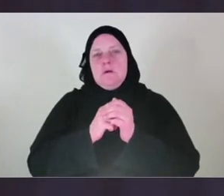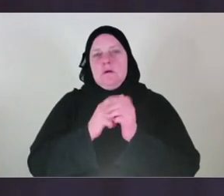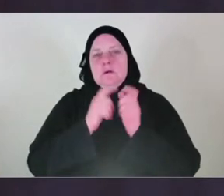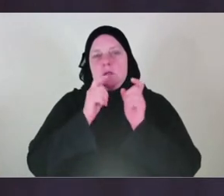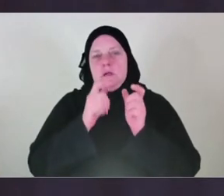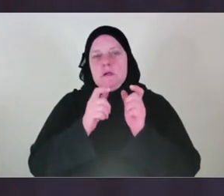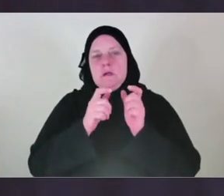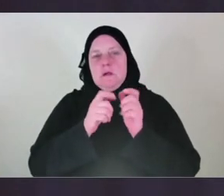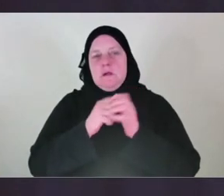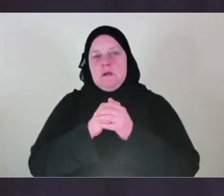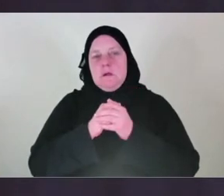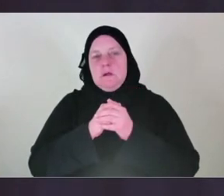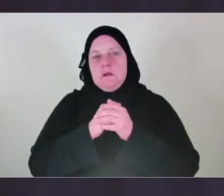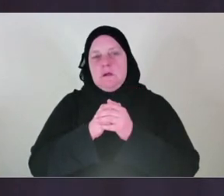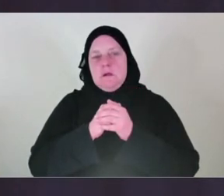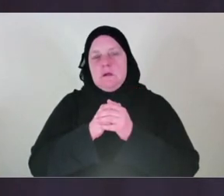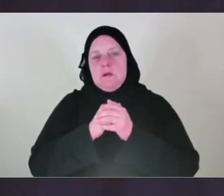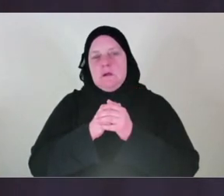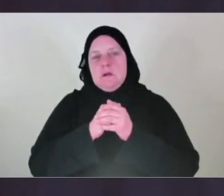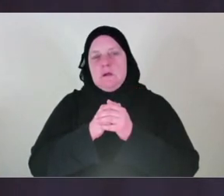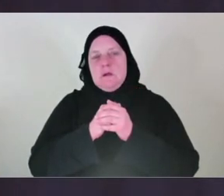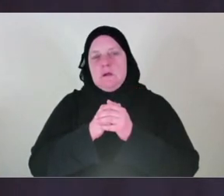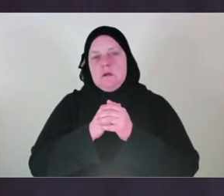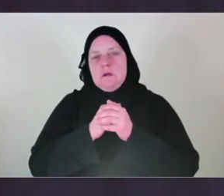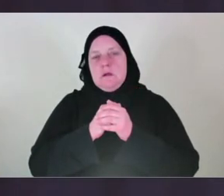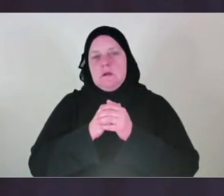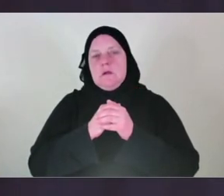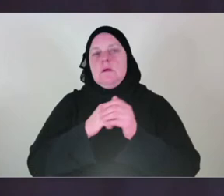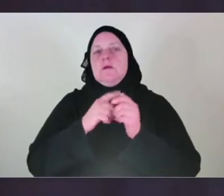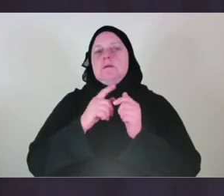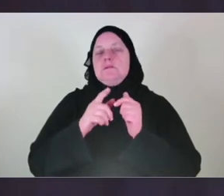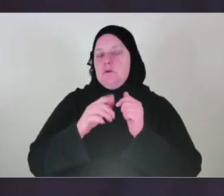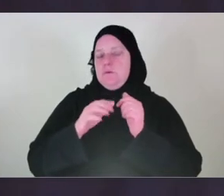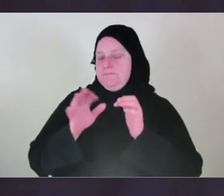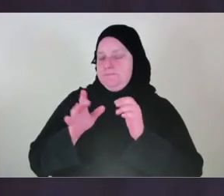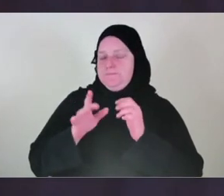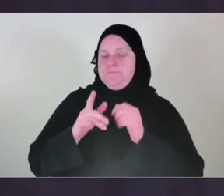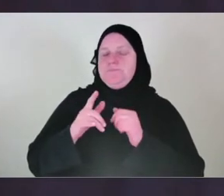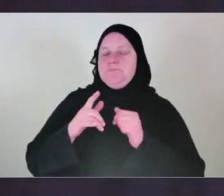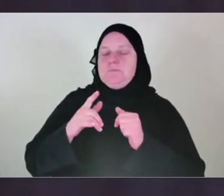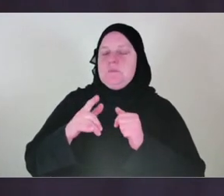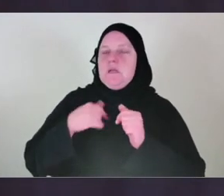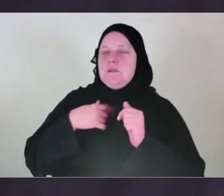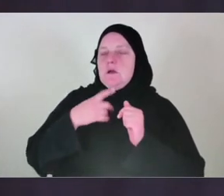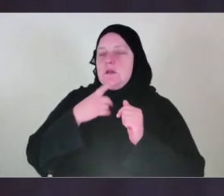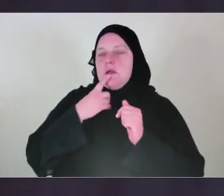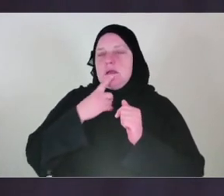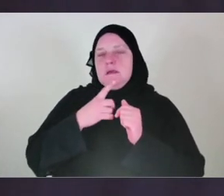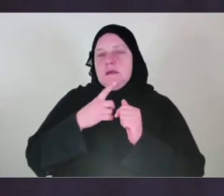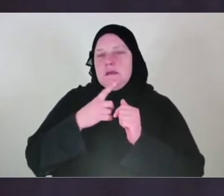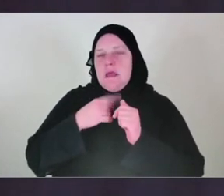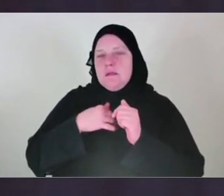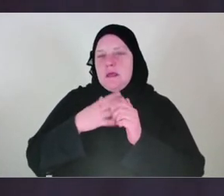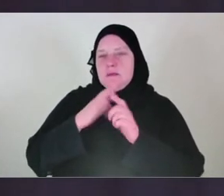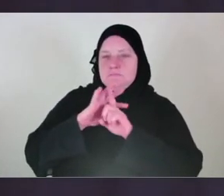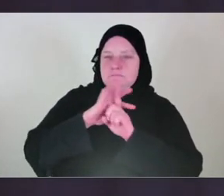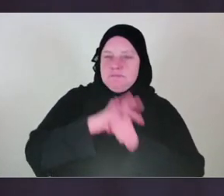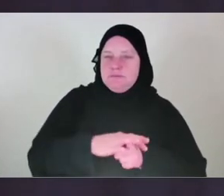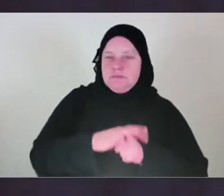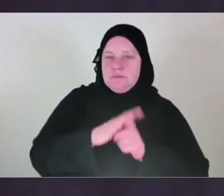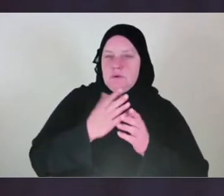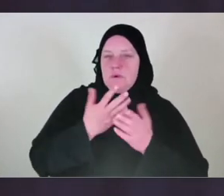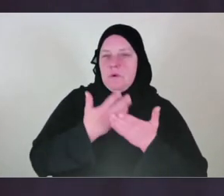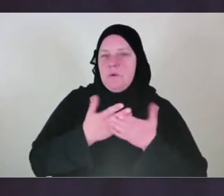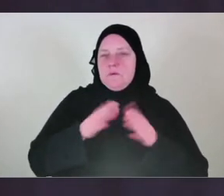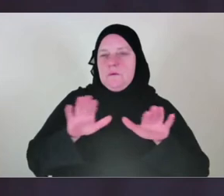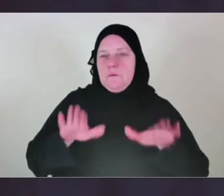You say the Prophet's father is a kafir. You say the Prophet's mother is a kafir. Halima al-Sa'diyya, the nurse